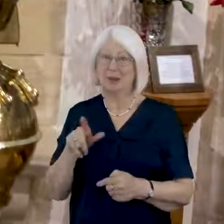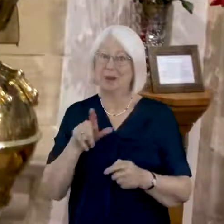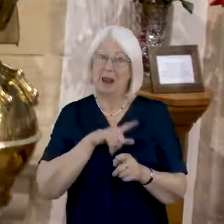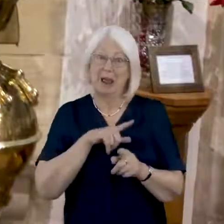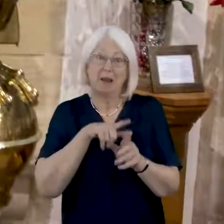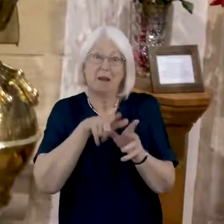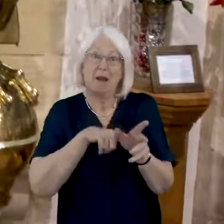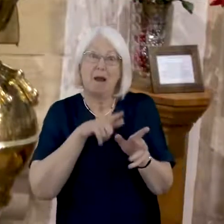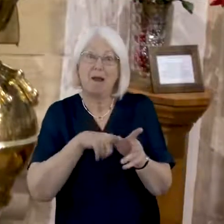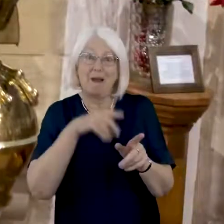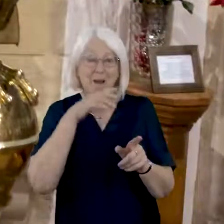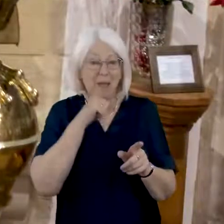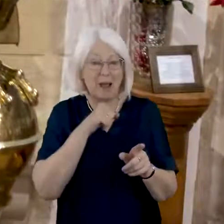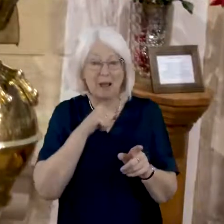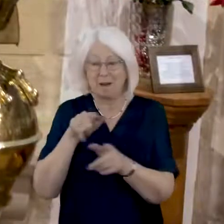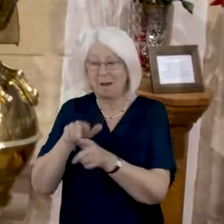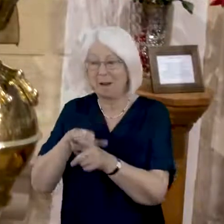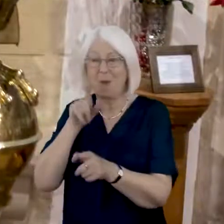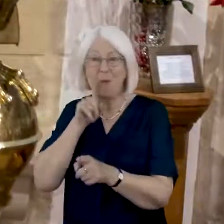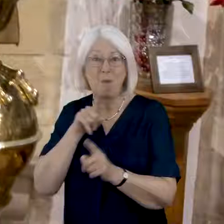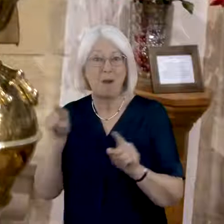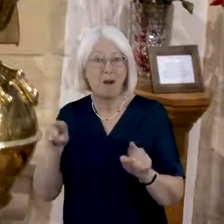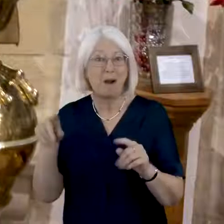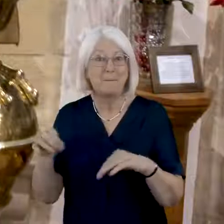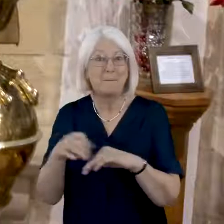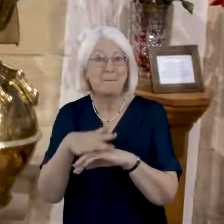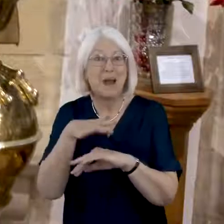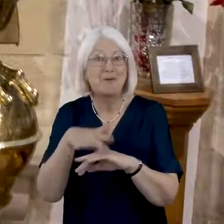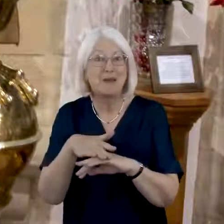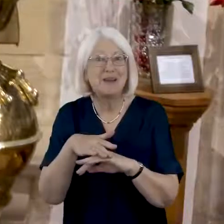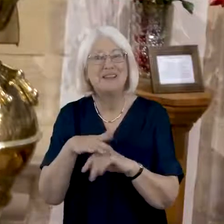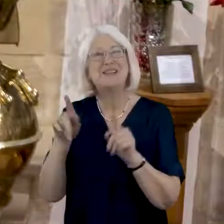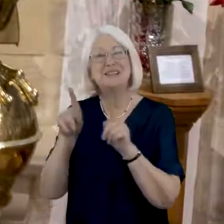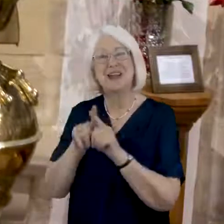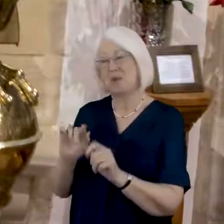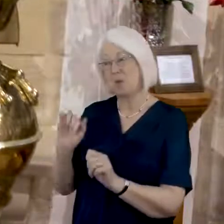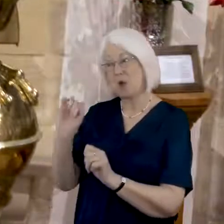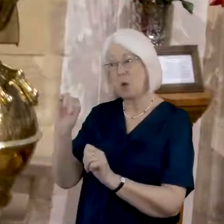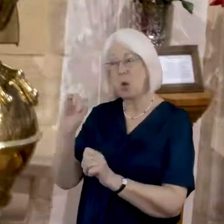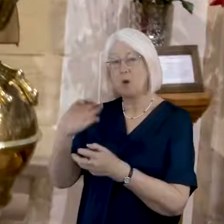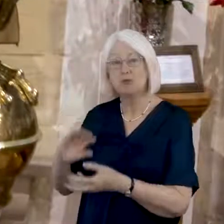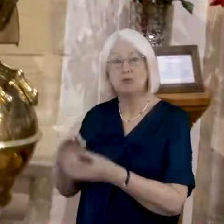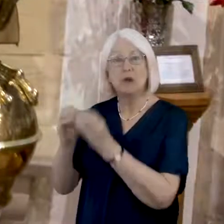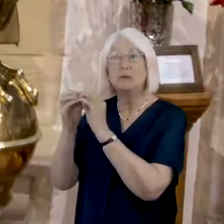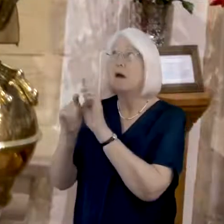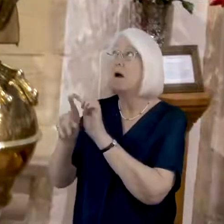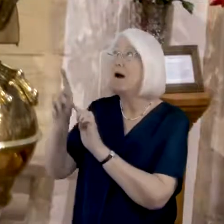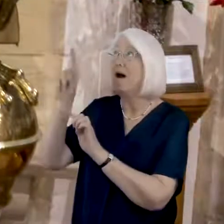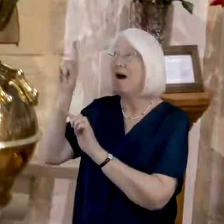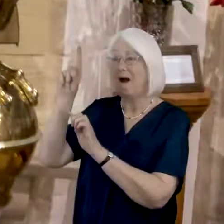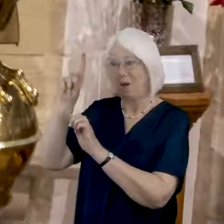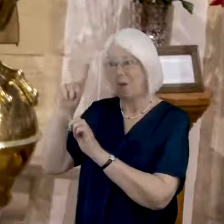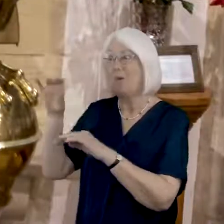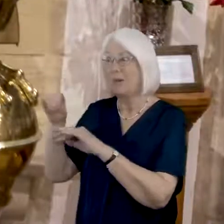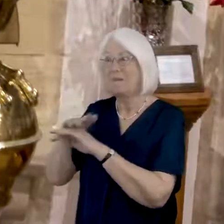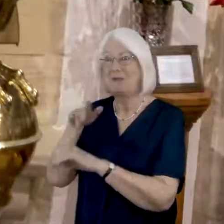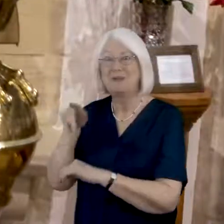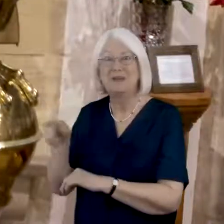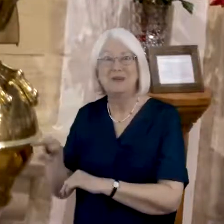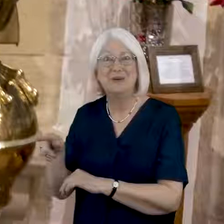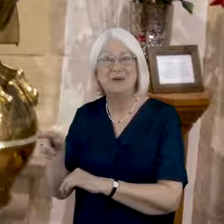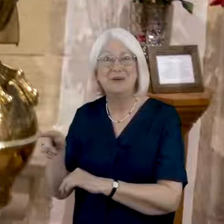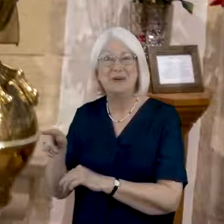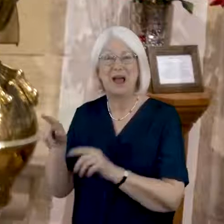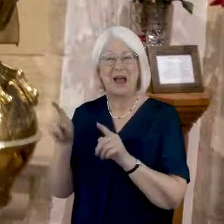young man marries a young woman, so shall your builder marry you. And as the bridegroom